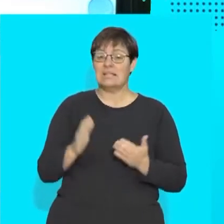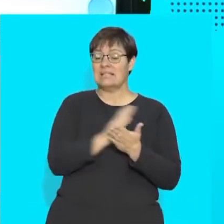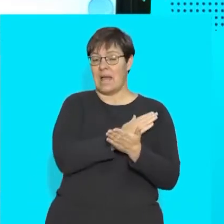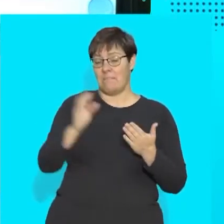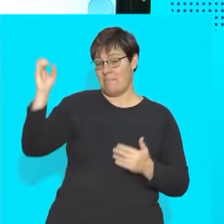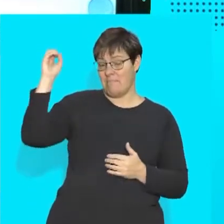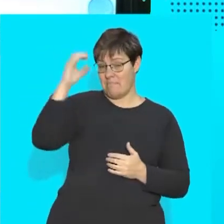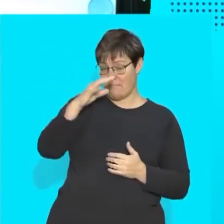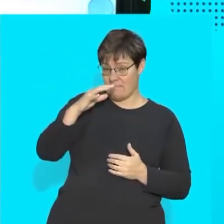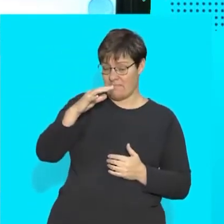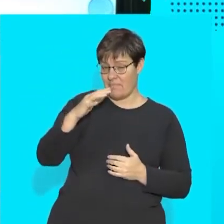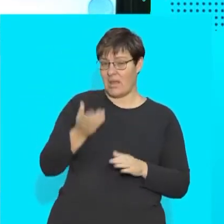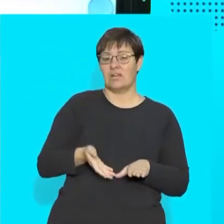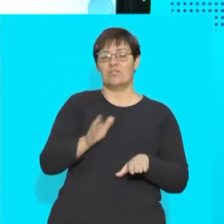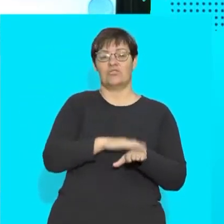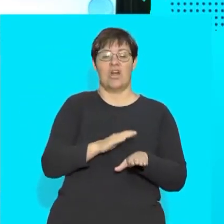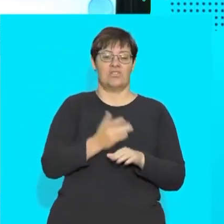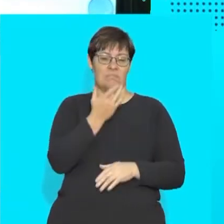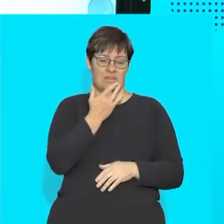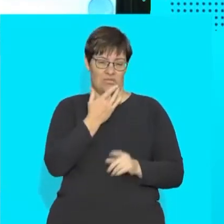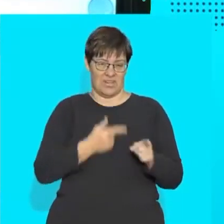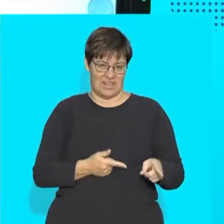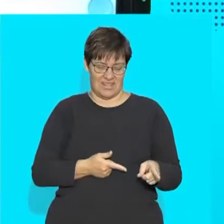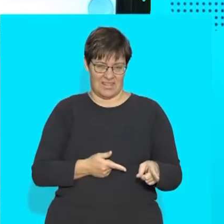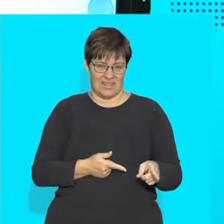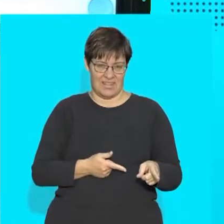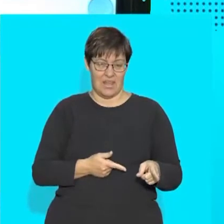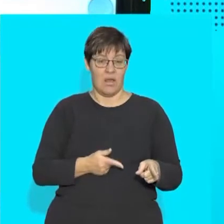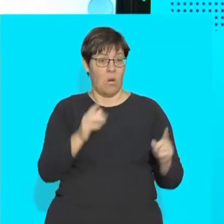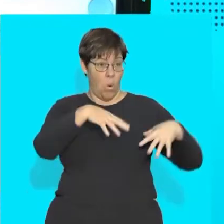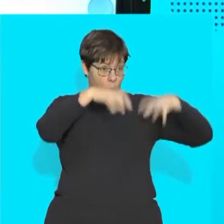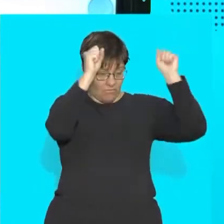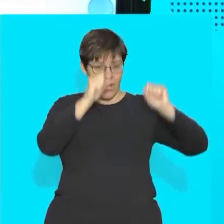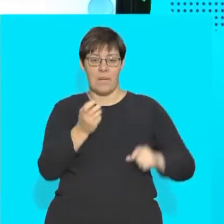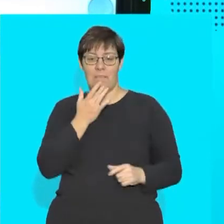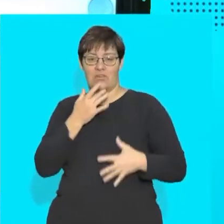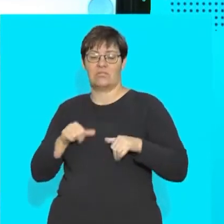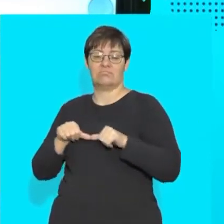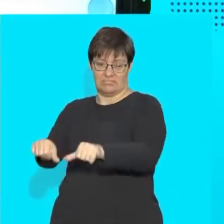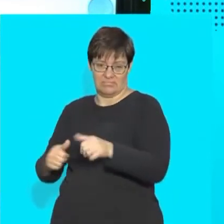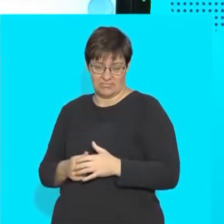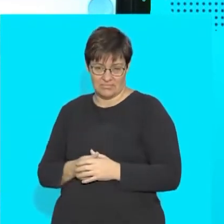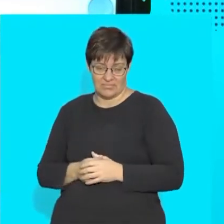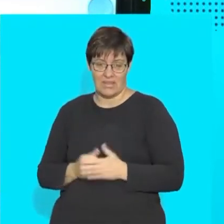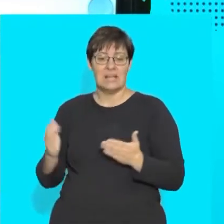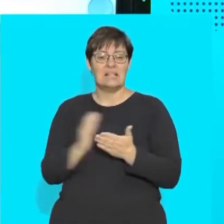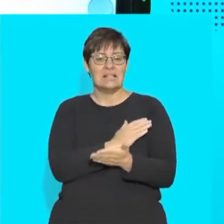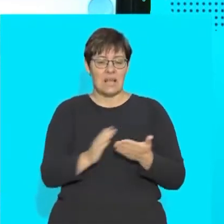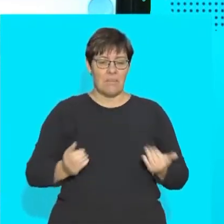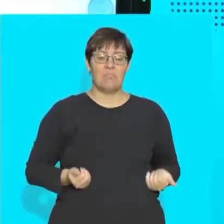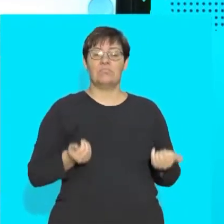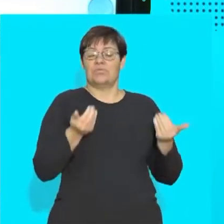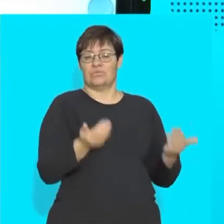some solar panels are used to charge batteries, which then kick in when the power goes off. And some solar